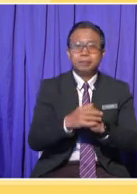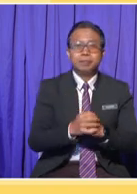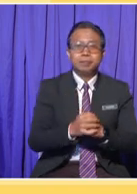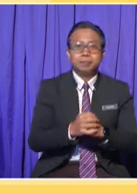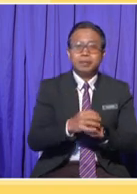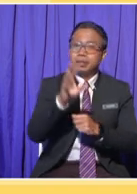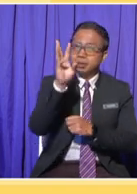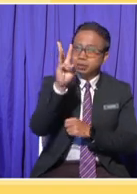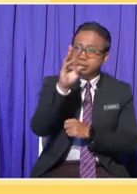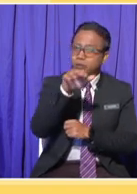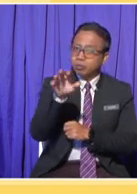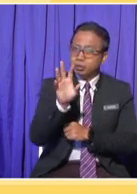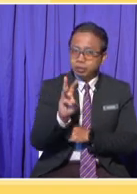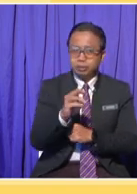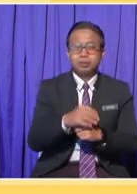6 over 6,